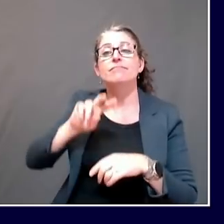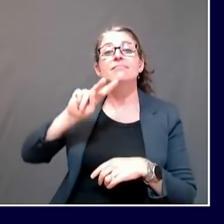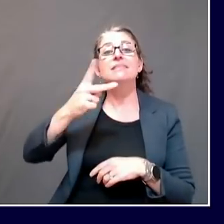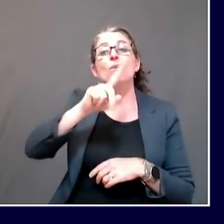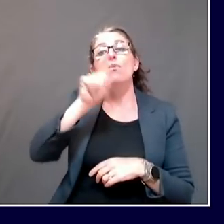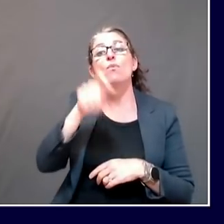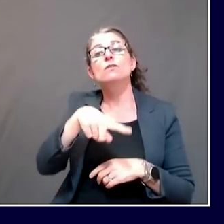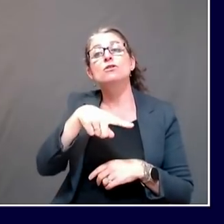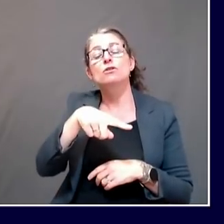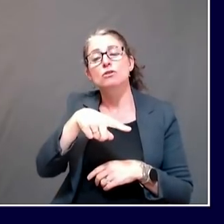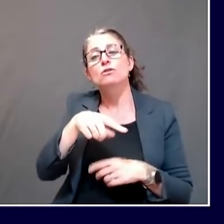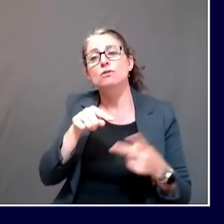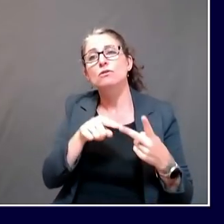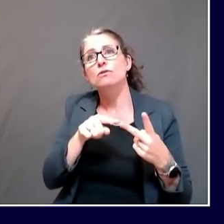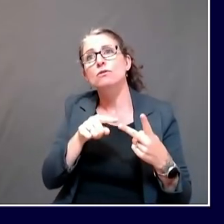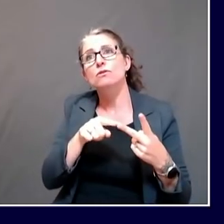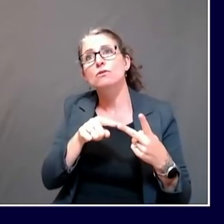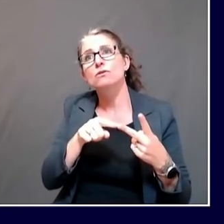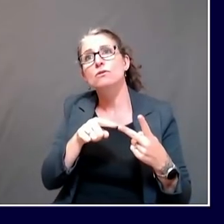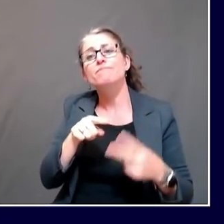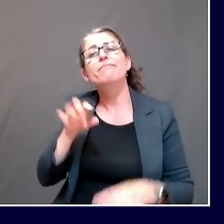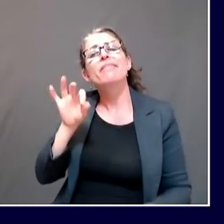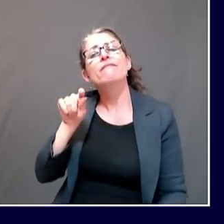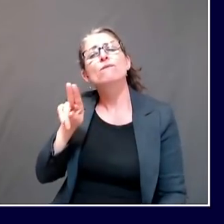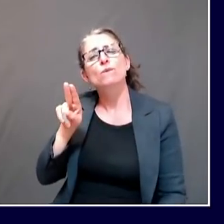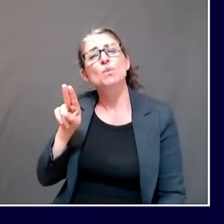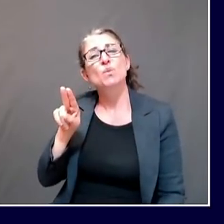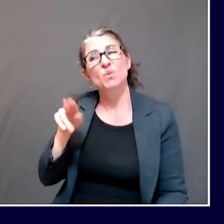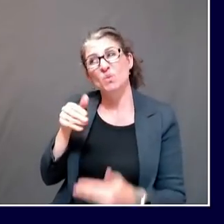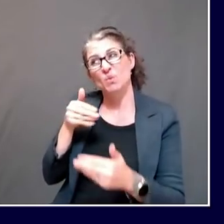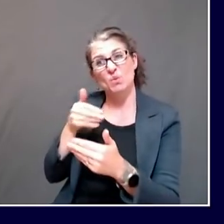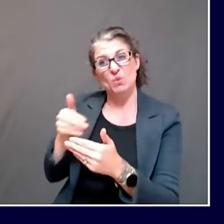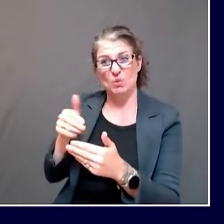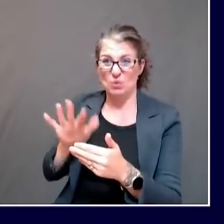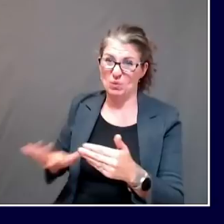you have any kind of sense of how well,